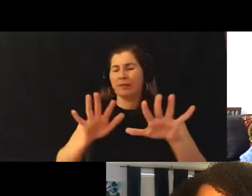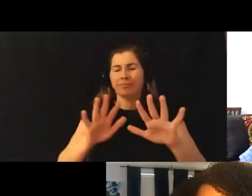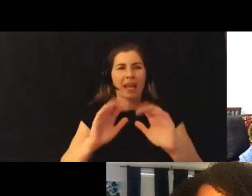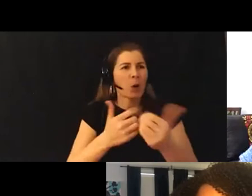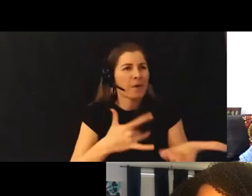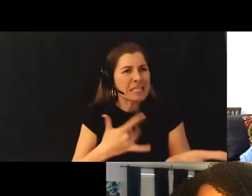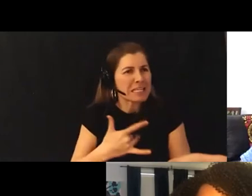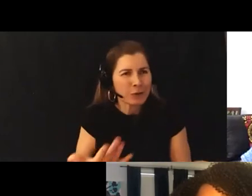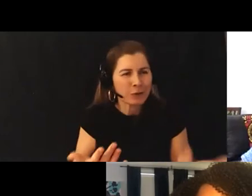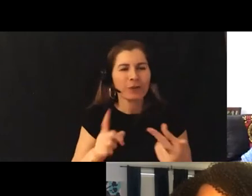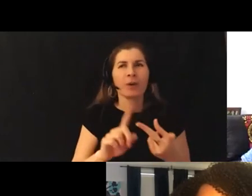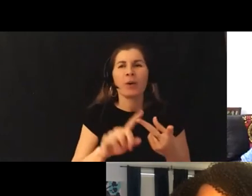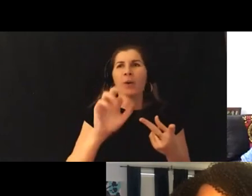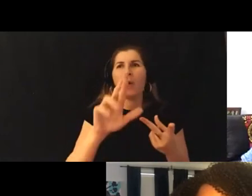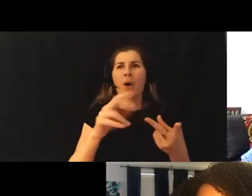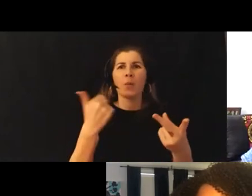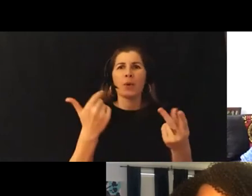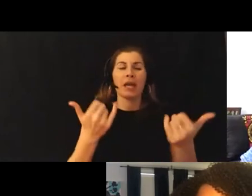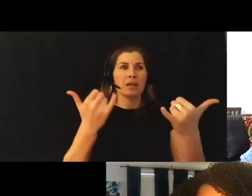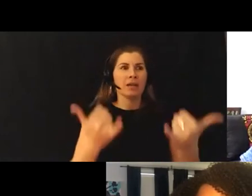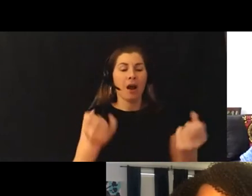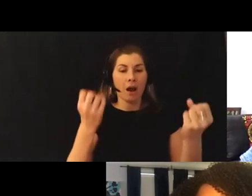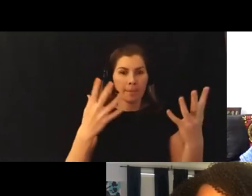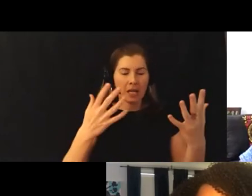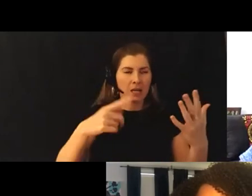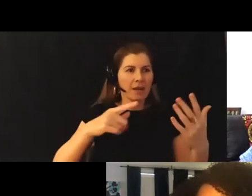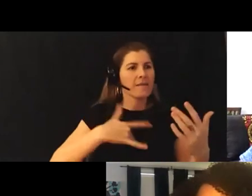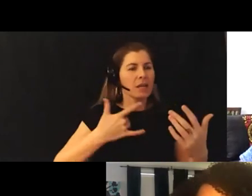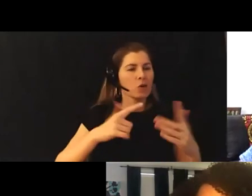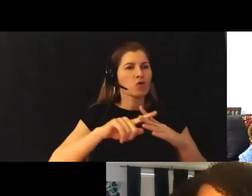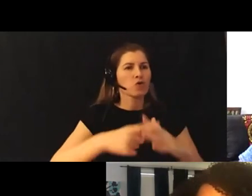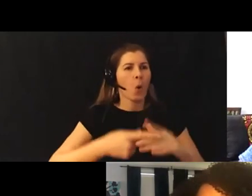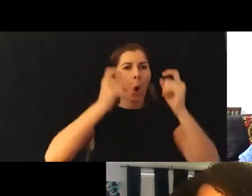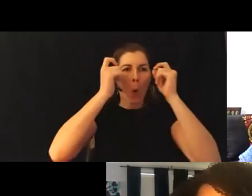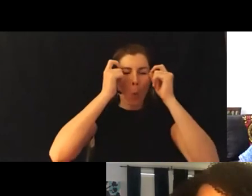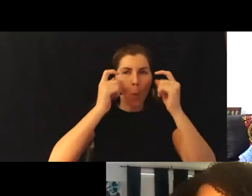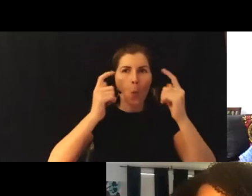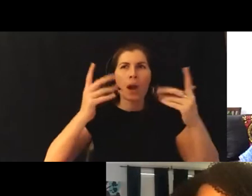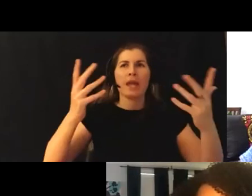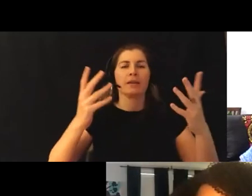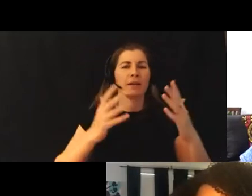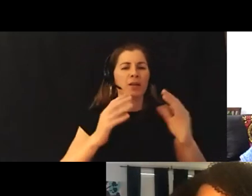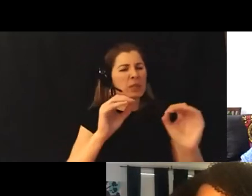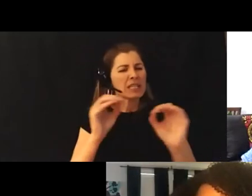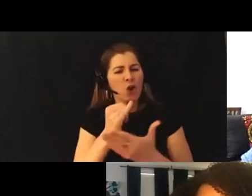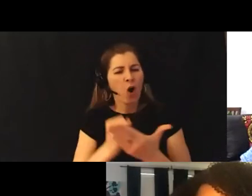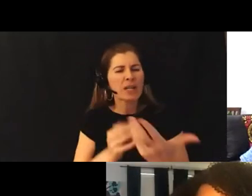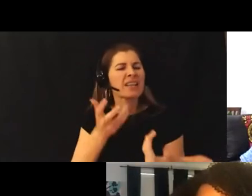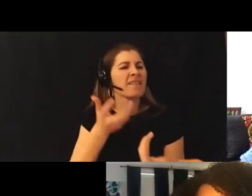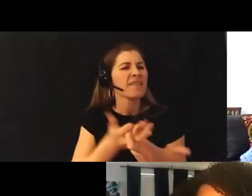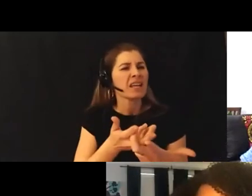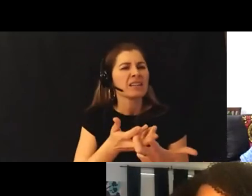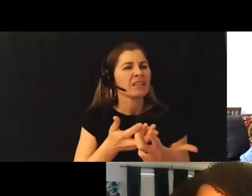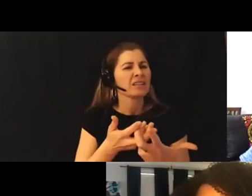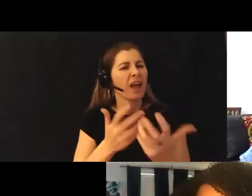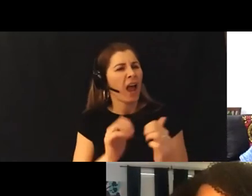of a collective awakening that's happening in this world right now. Where do teaching artists fit in this? And so my opening question to